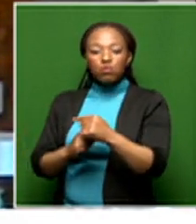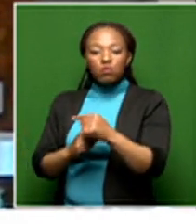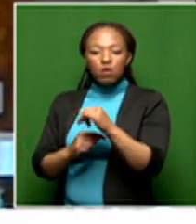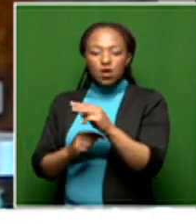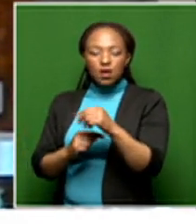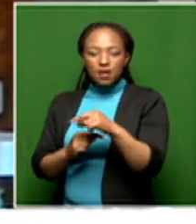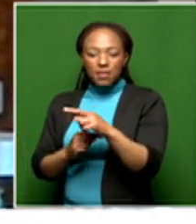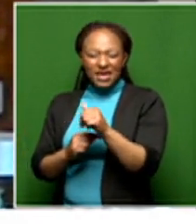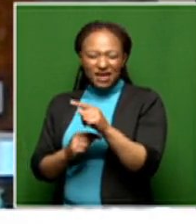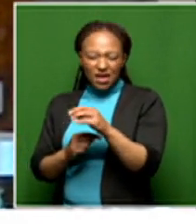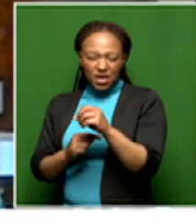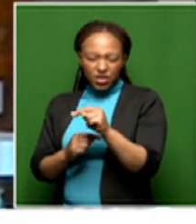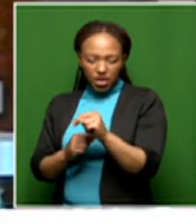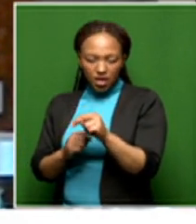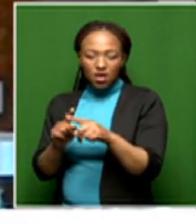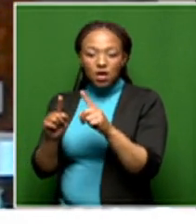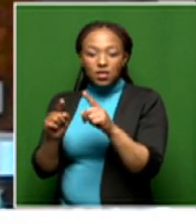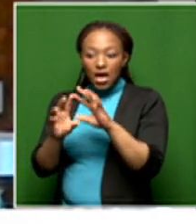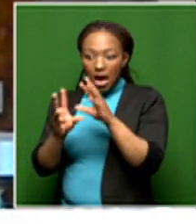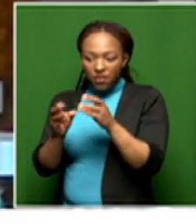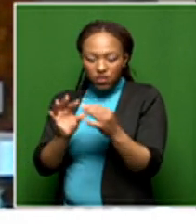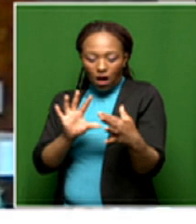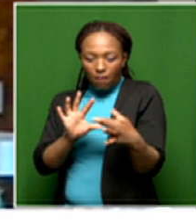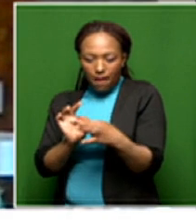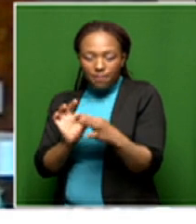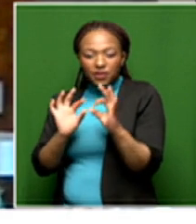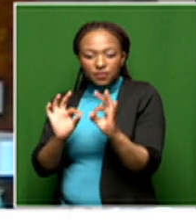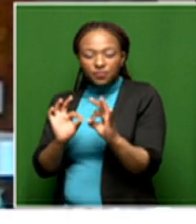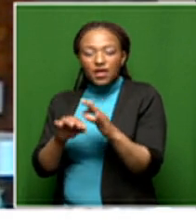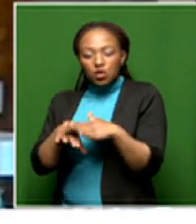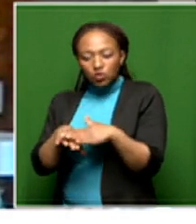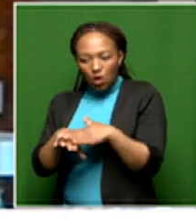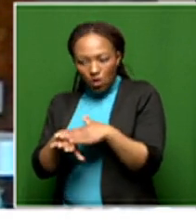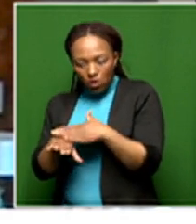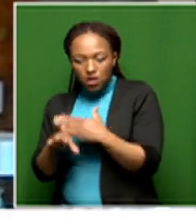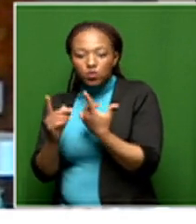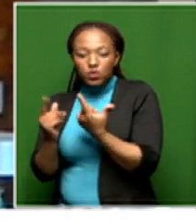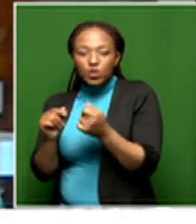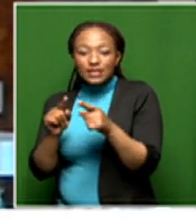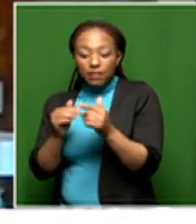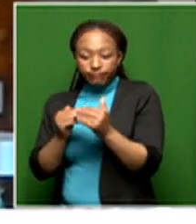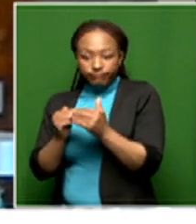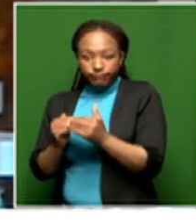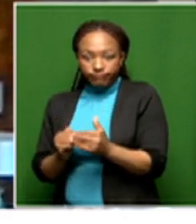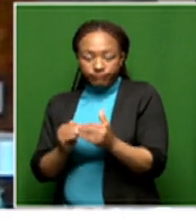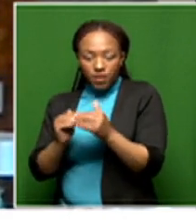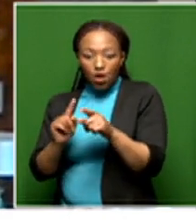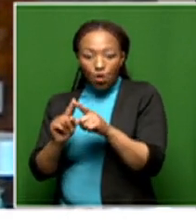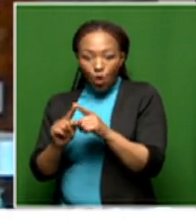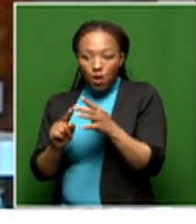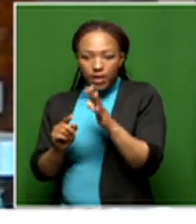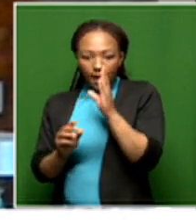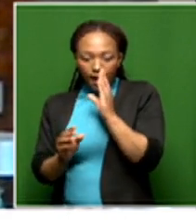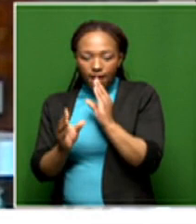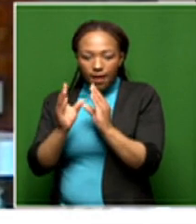of this needs to really kind of come together. It's been done slowly, it's been done cautiously so that lessons can be learned and